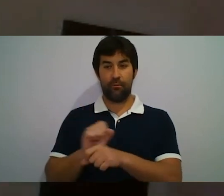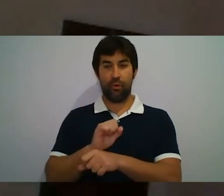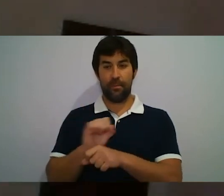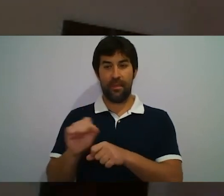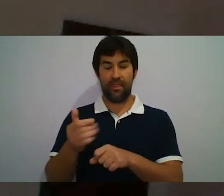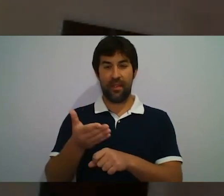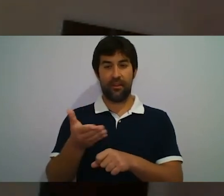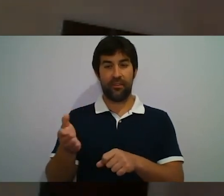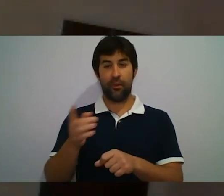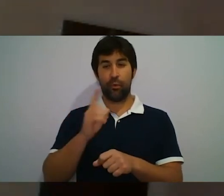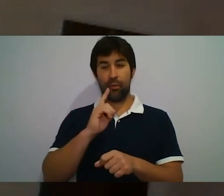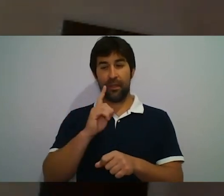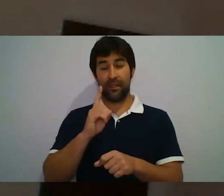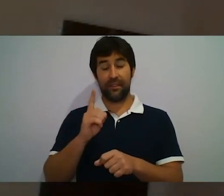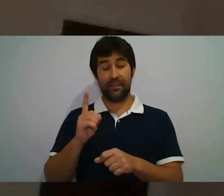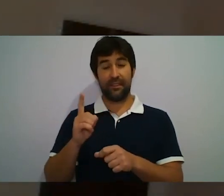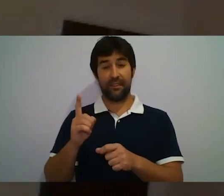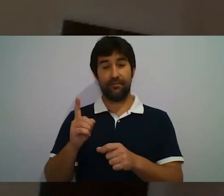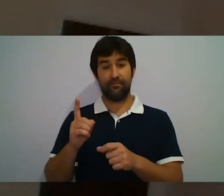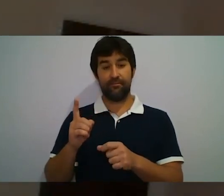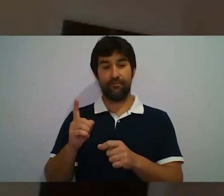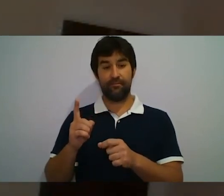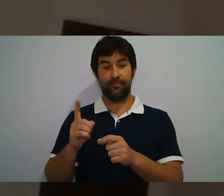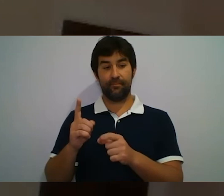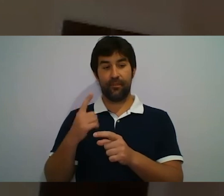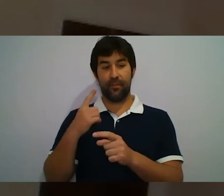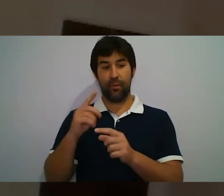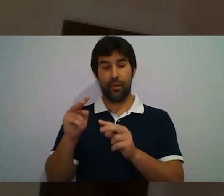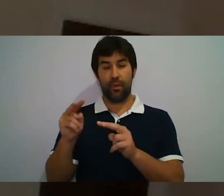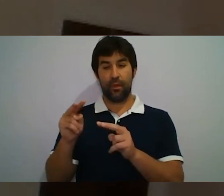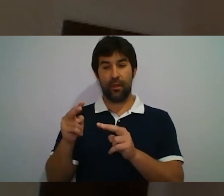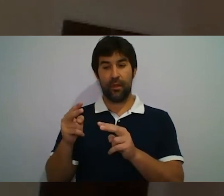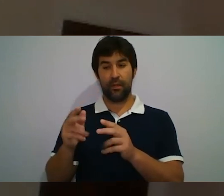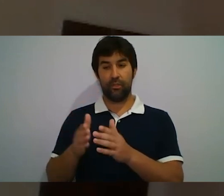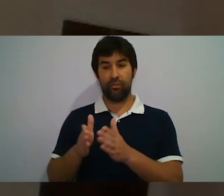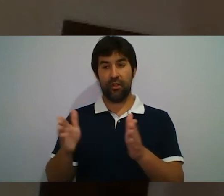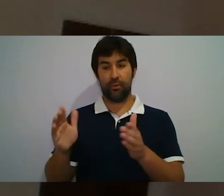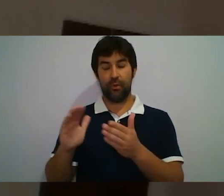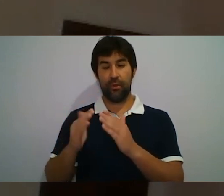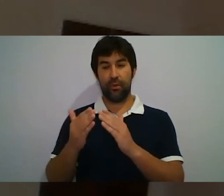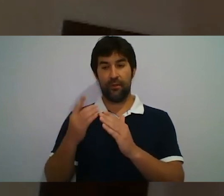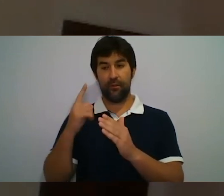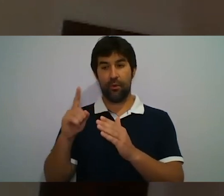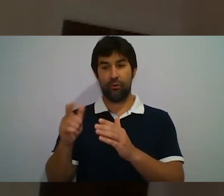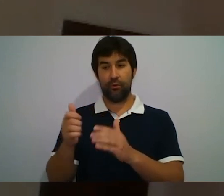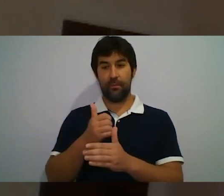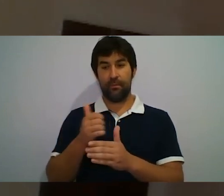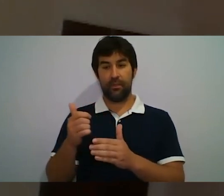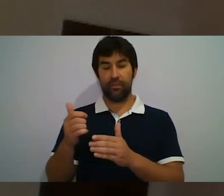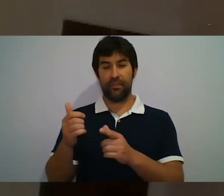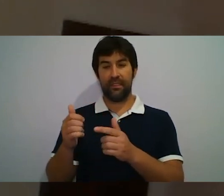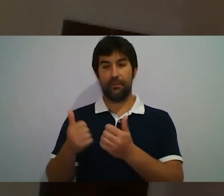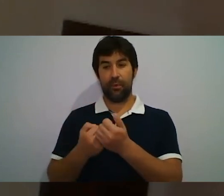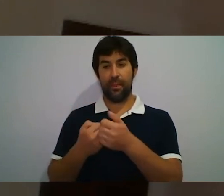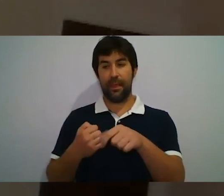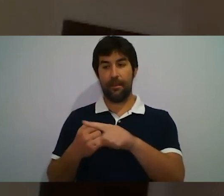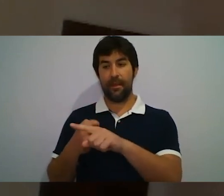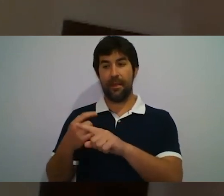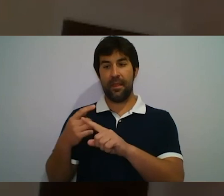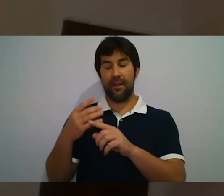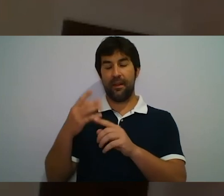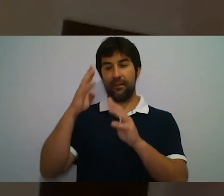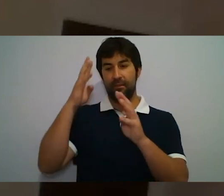2019 budget, I'm going to quote it wrong. I think we only had about 200,000